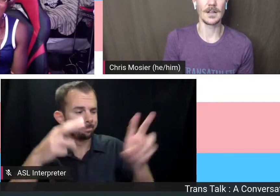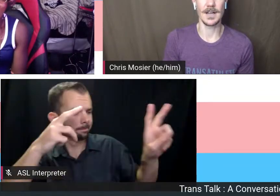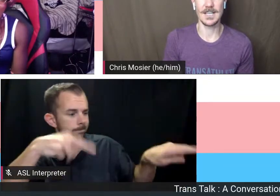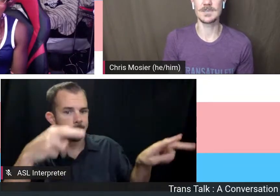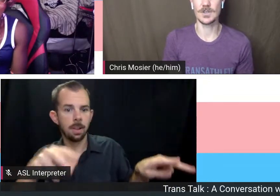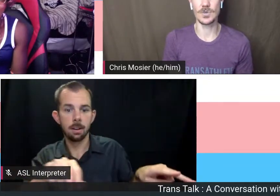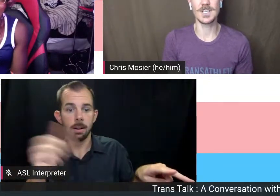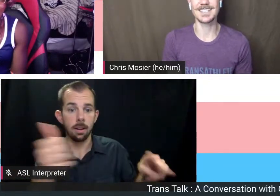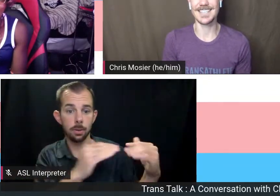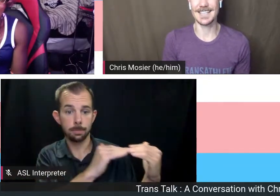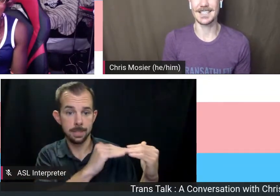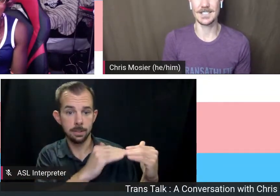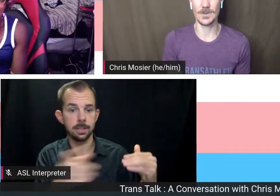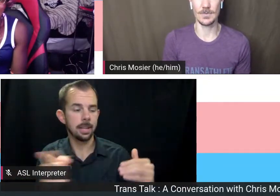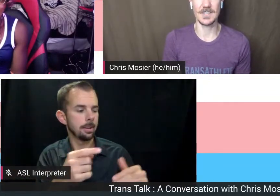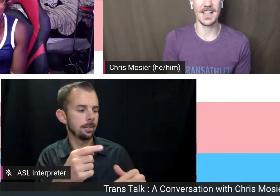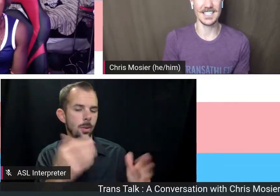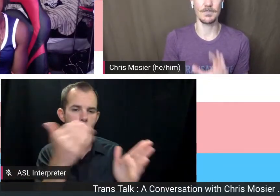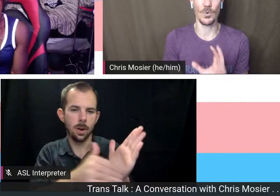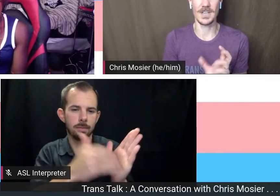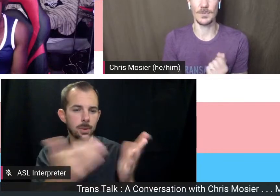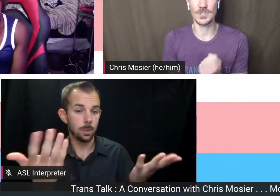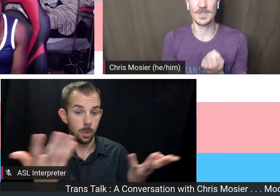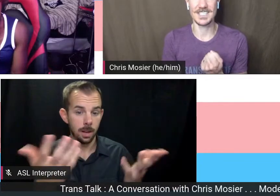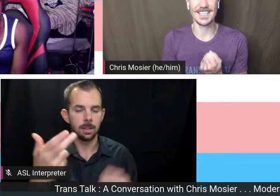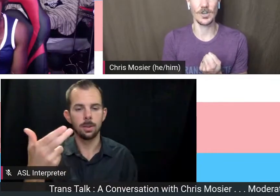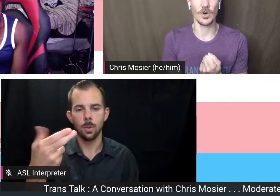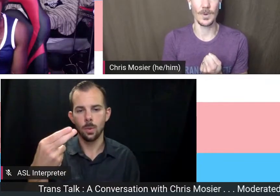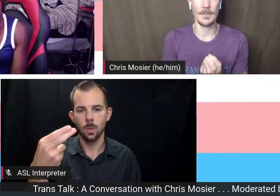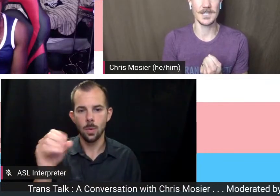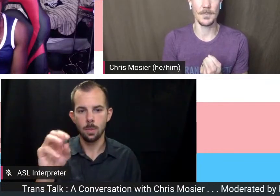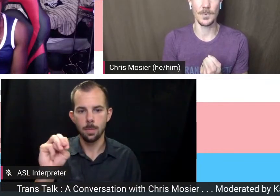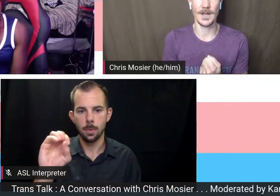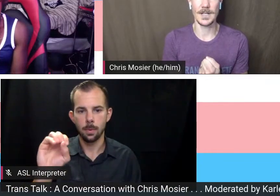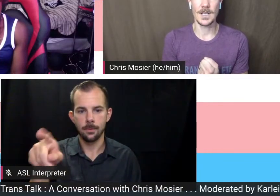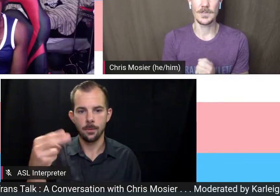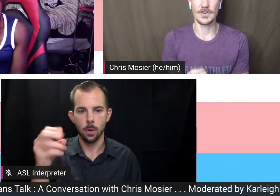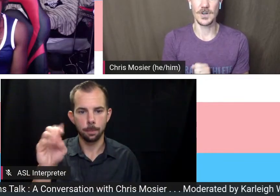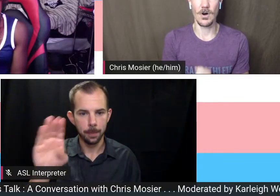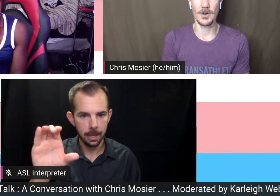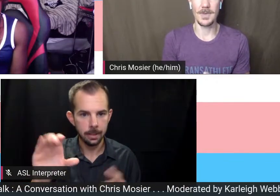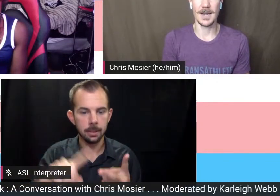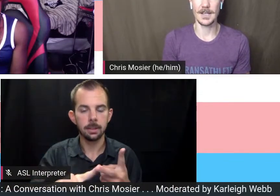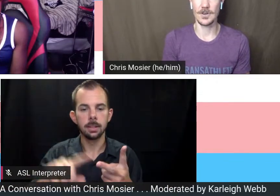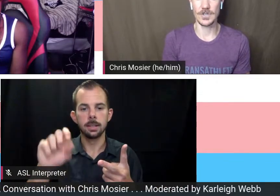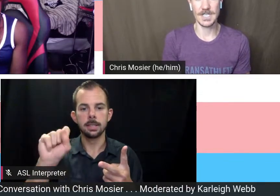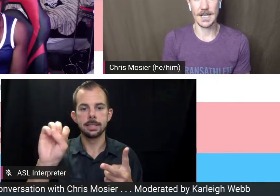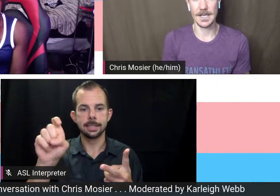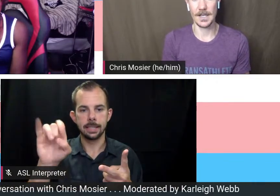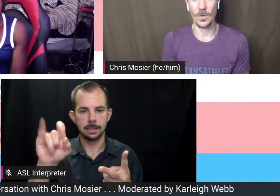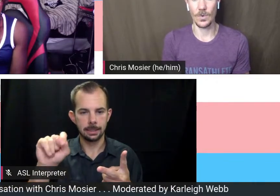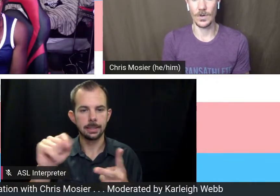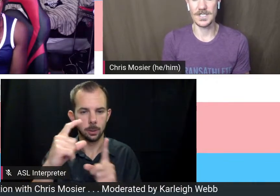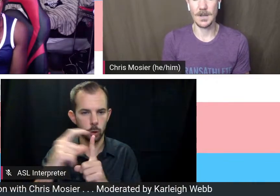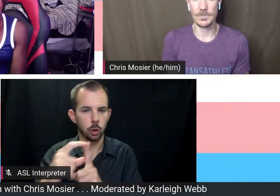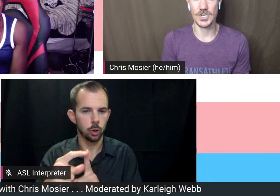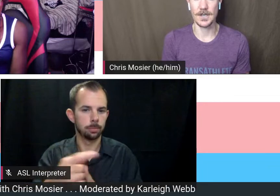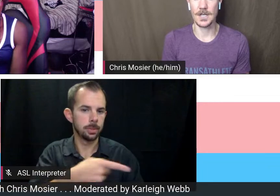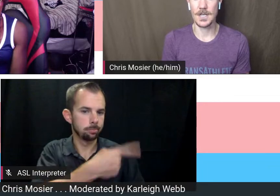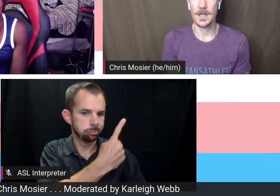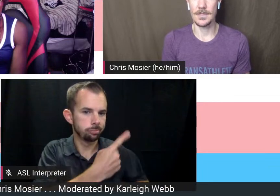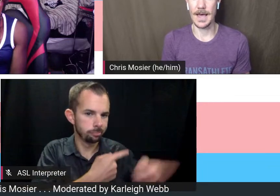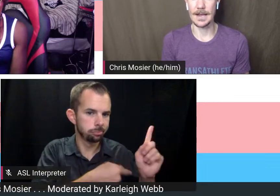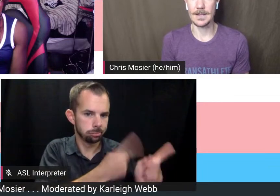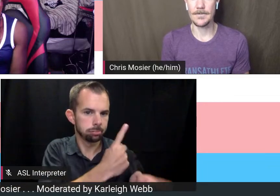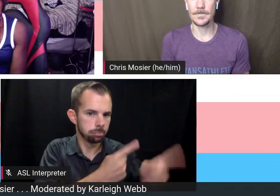And a lot of times they're using sexist terms. And that's the point at which we see it all wrapped up, right? There's an automatic understanding or